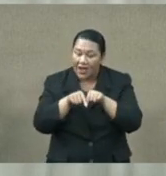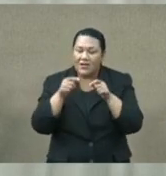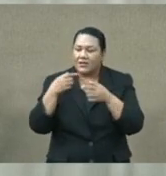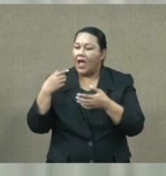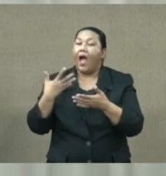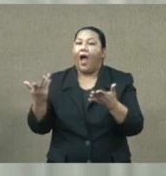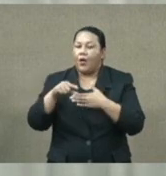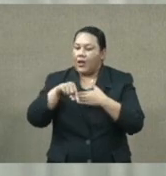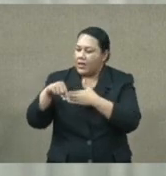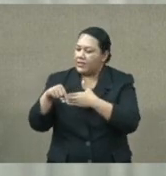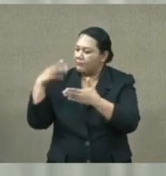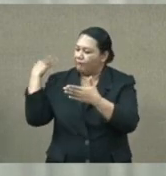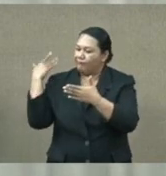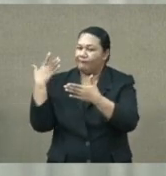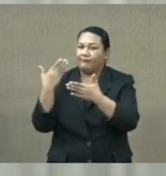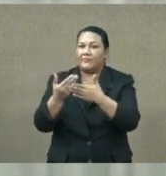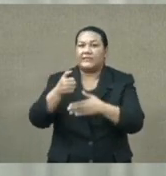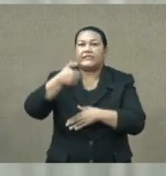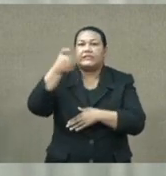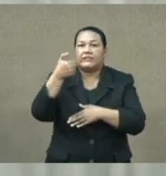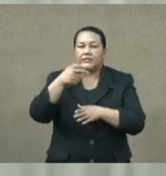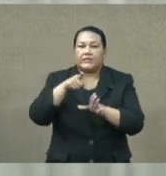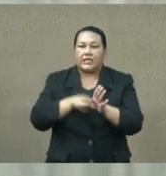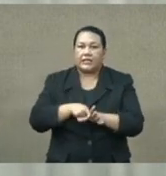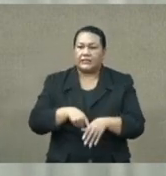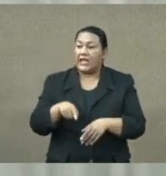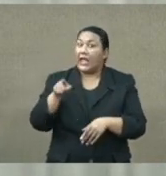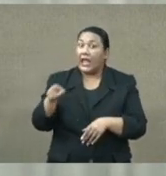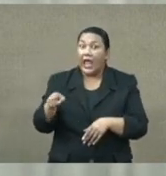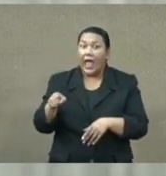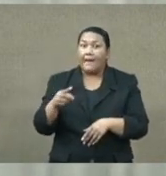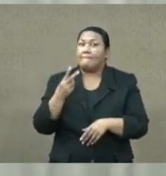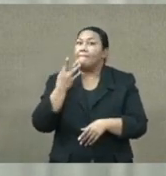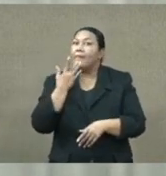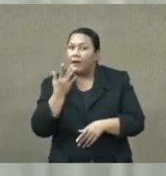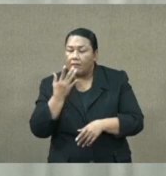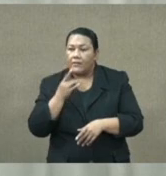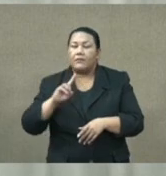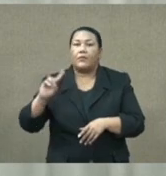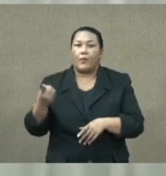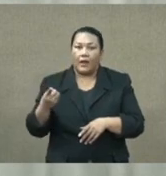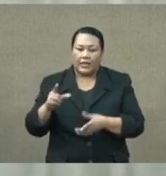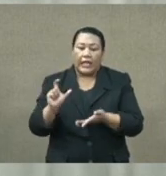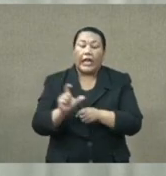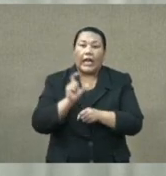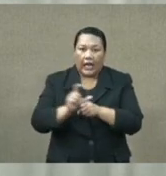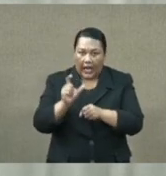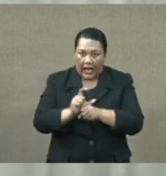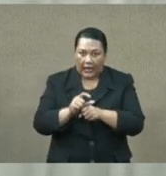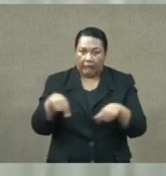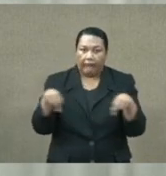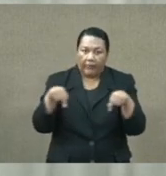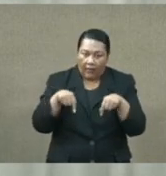Kayum by his side. They cunningly created a climate of fear, often ignored the rule of